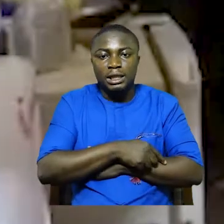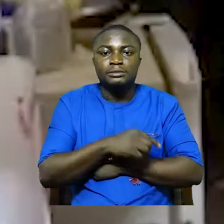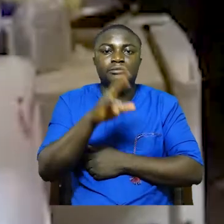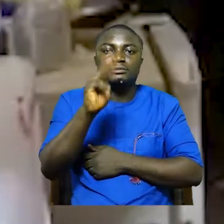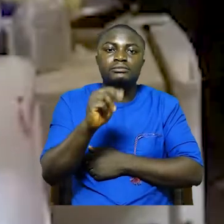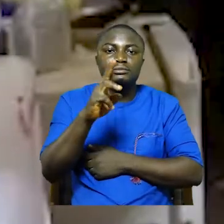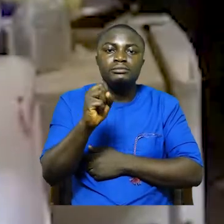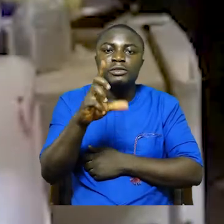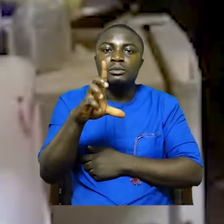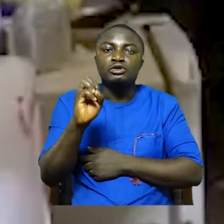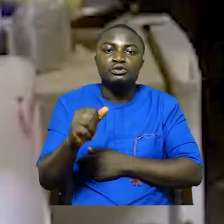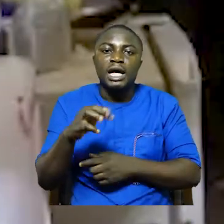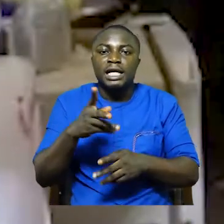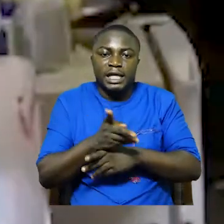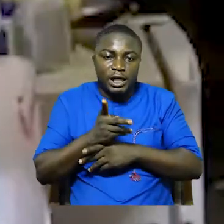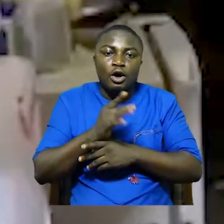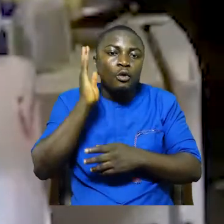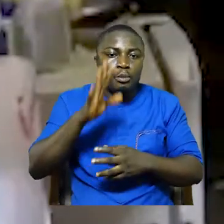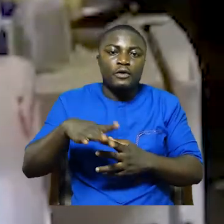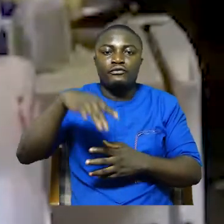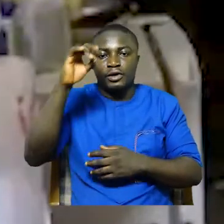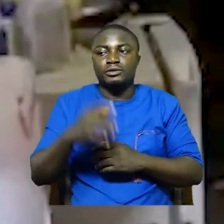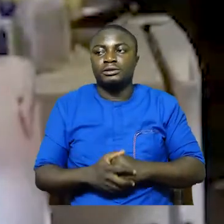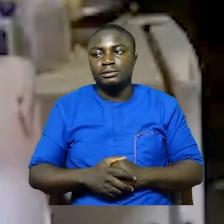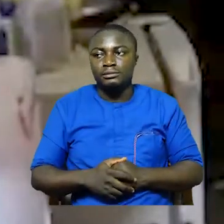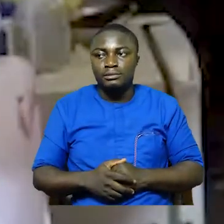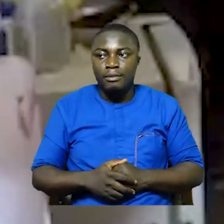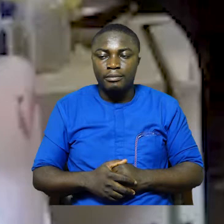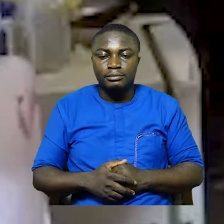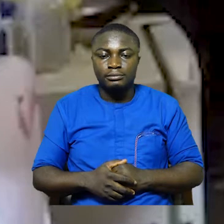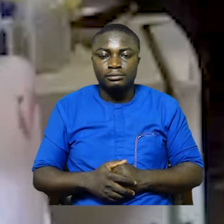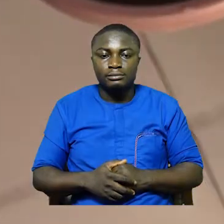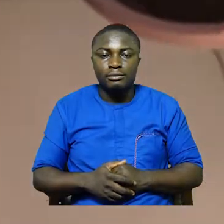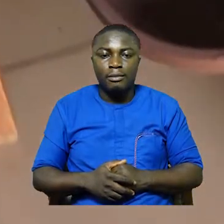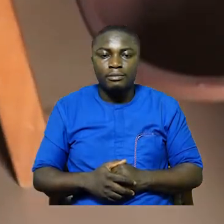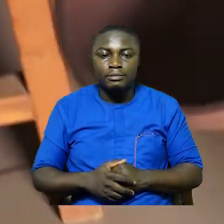someday the cure for muscular dystrophy will be found just because of her.